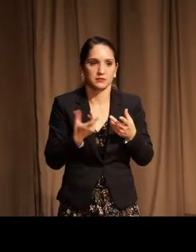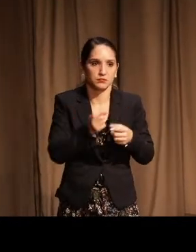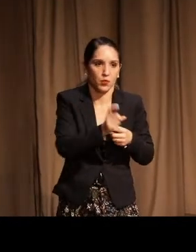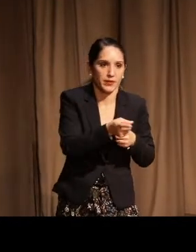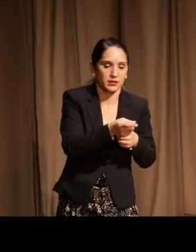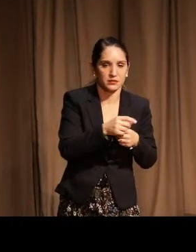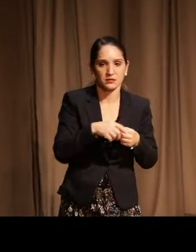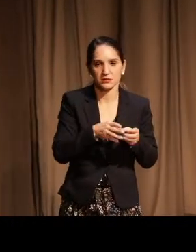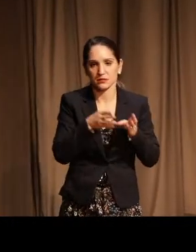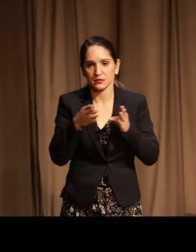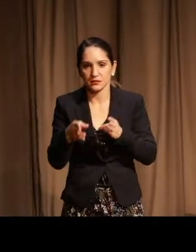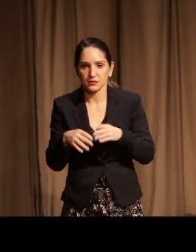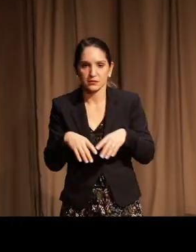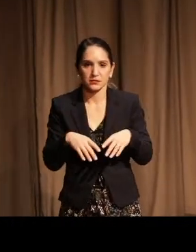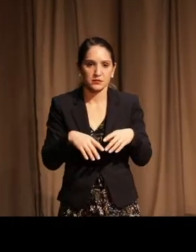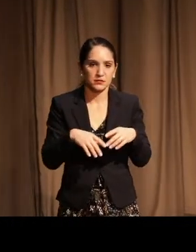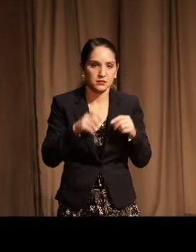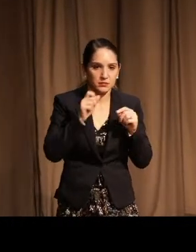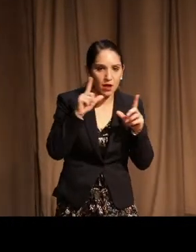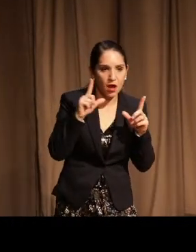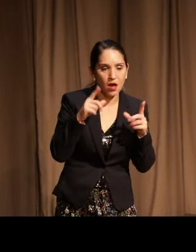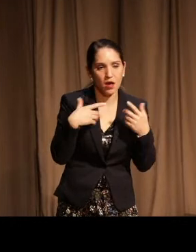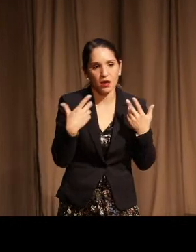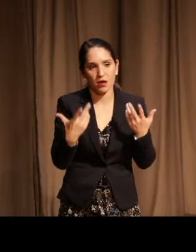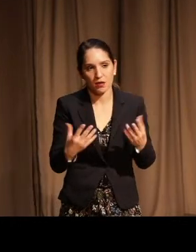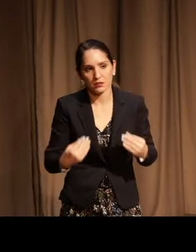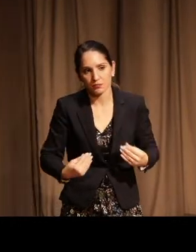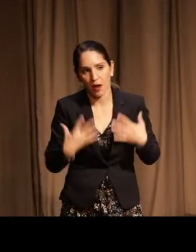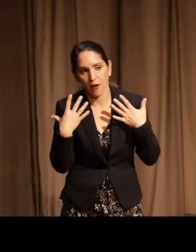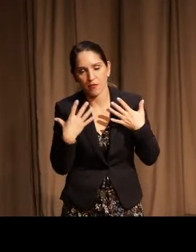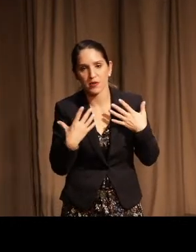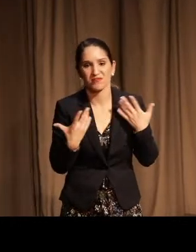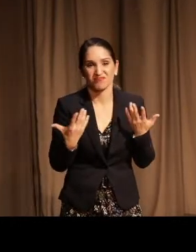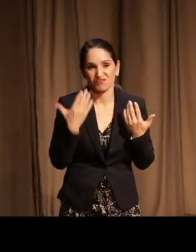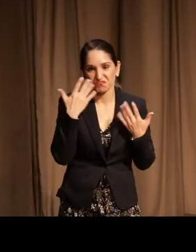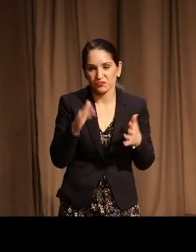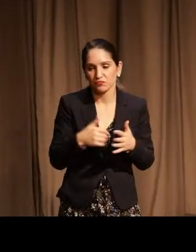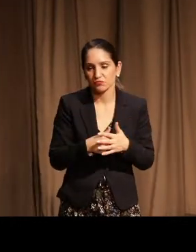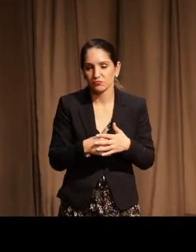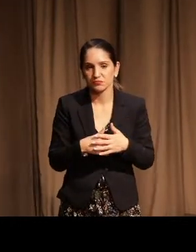in a way can inspire and can, I don't know.